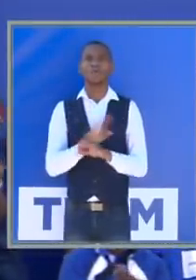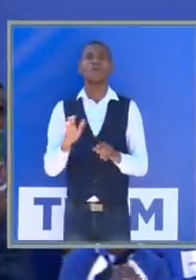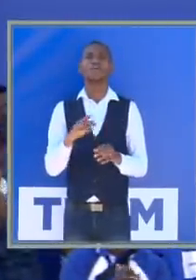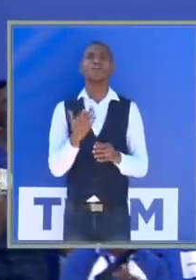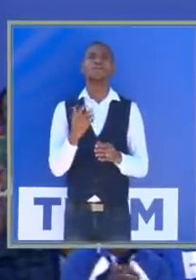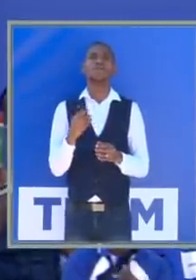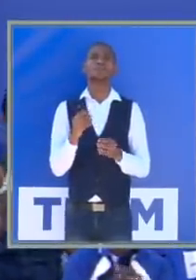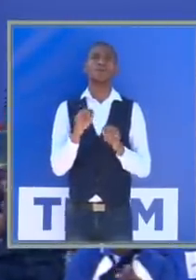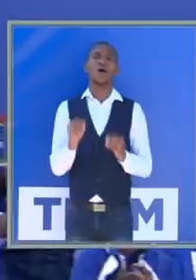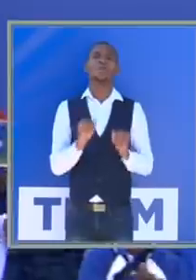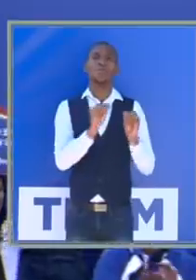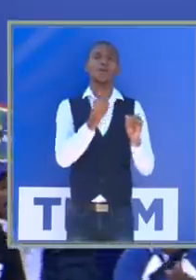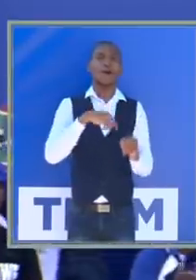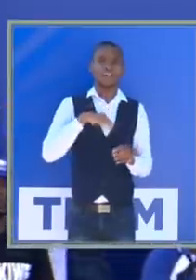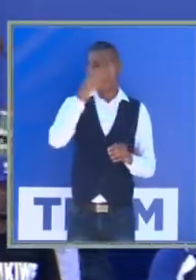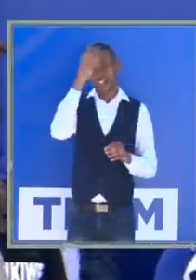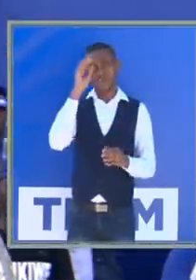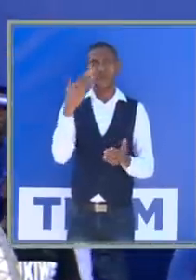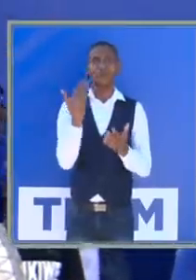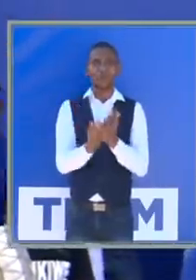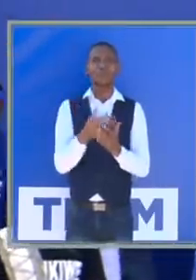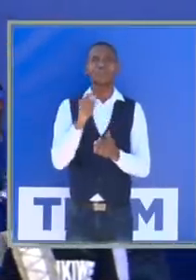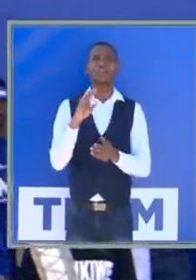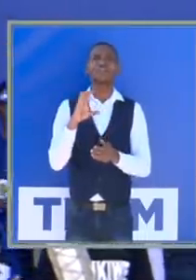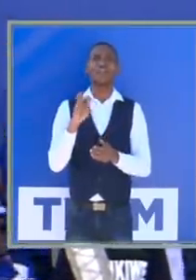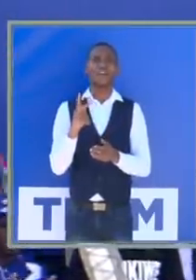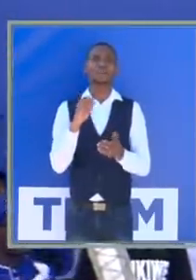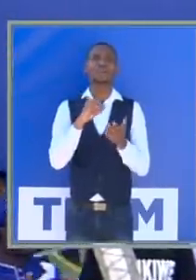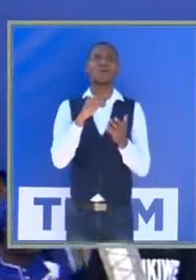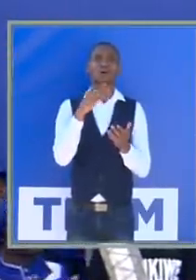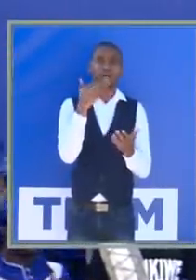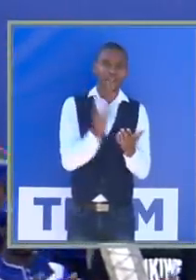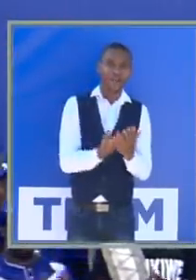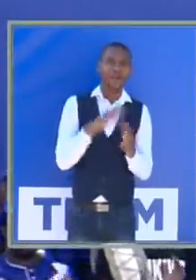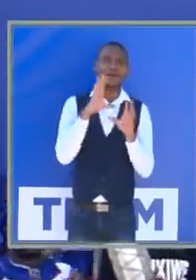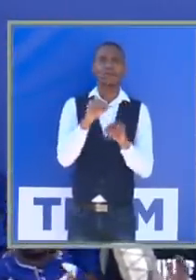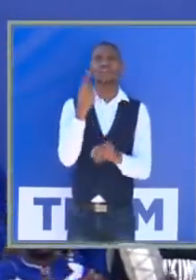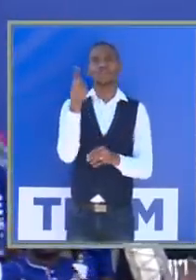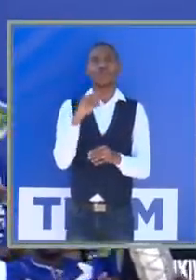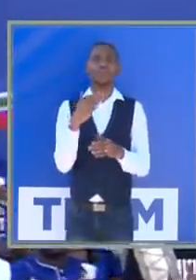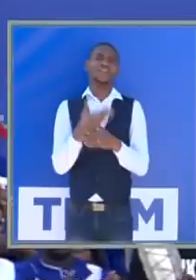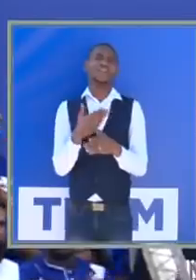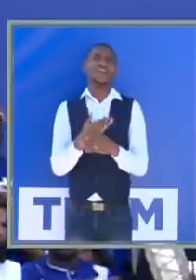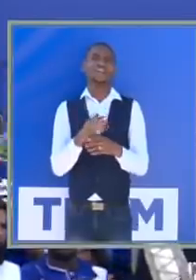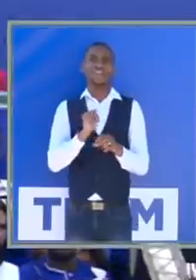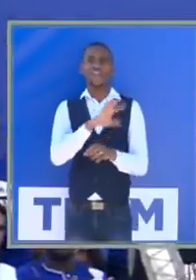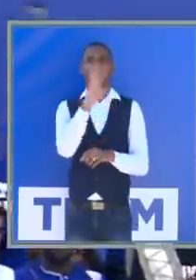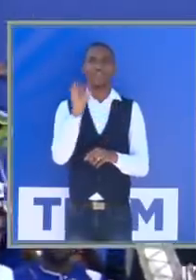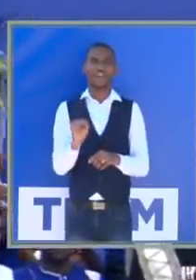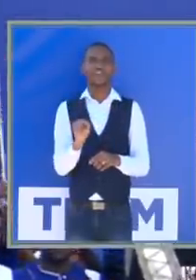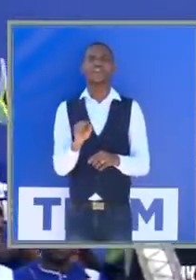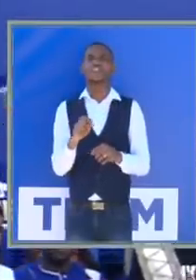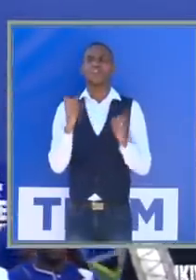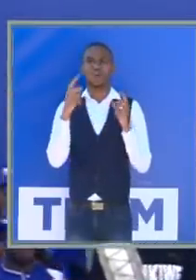employ a government with a proven track record. I'm asking you, I'm up for the task. South Africa is